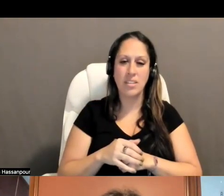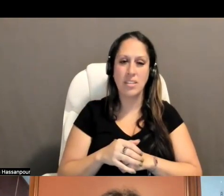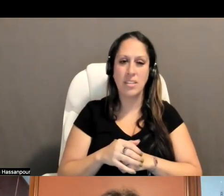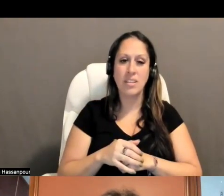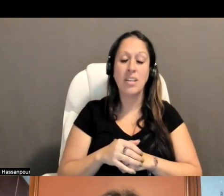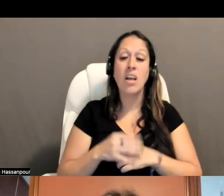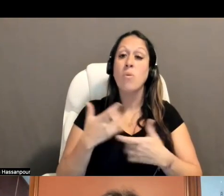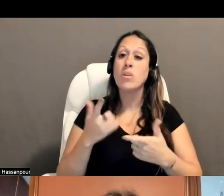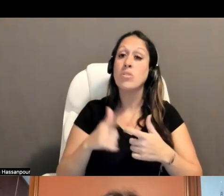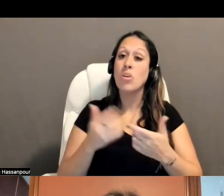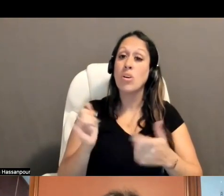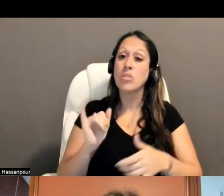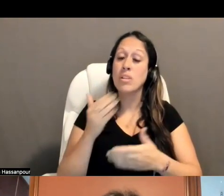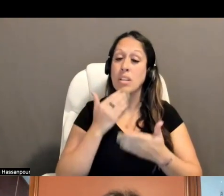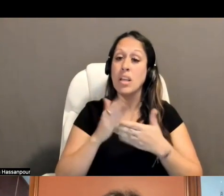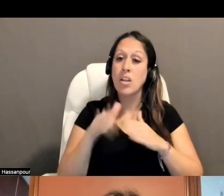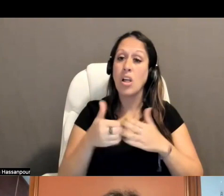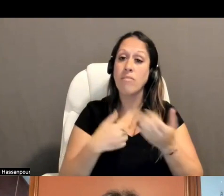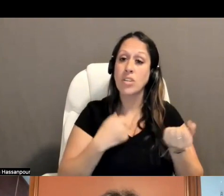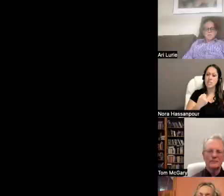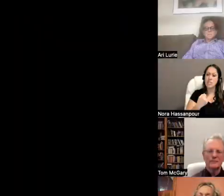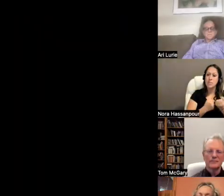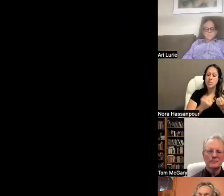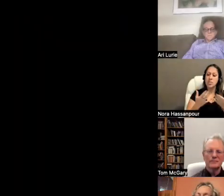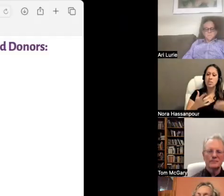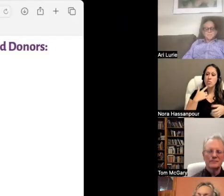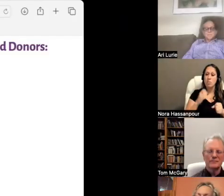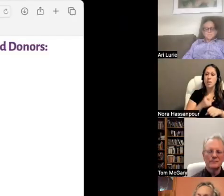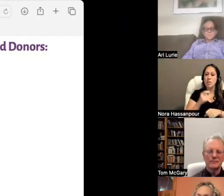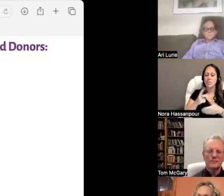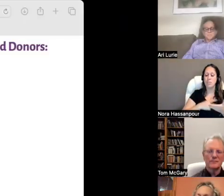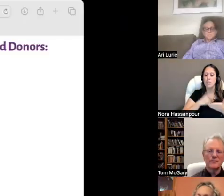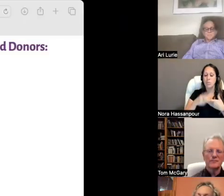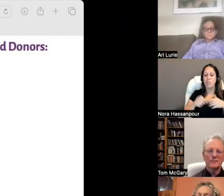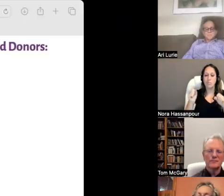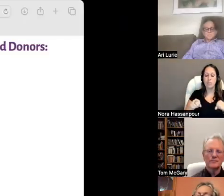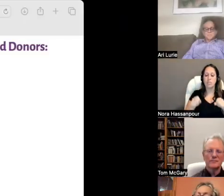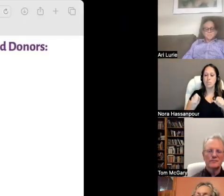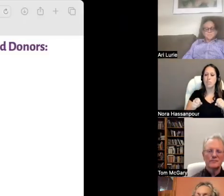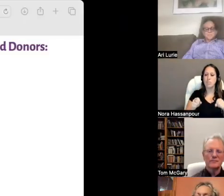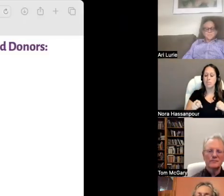I would like to also thank all our sponsors for making these programs possible.